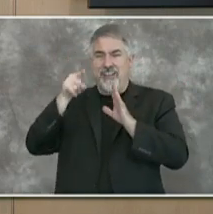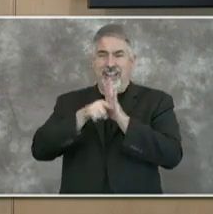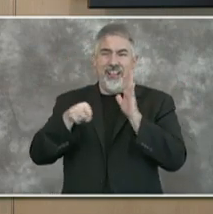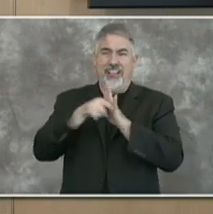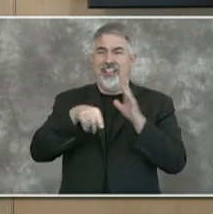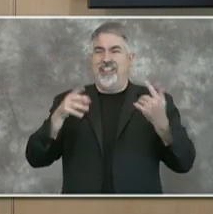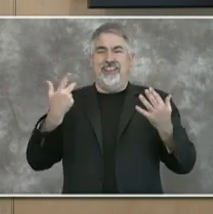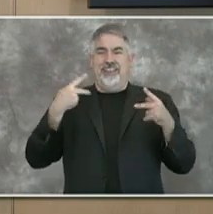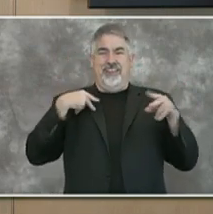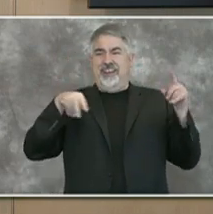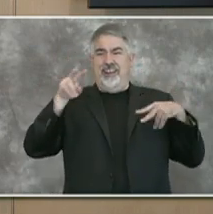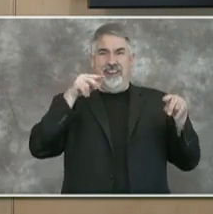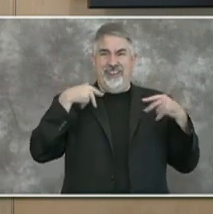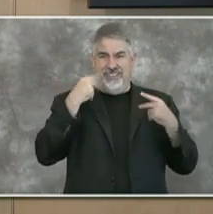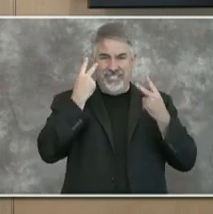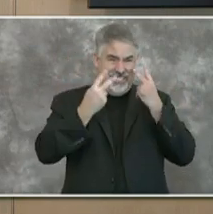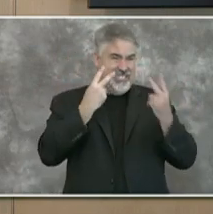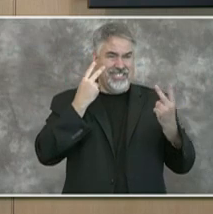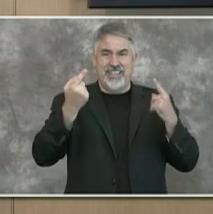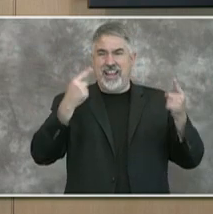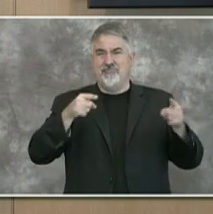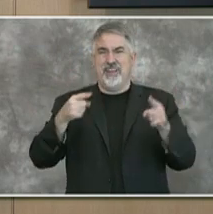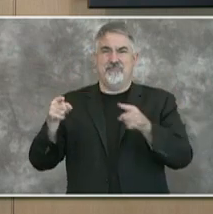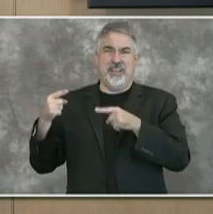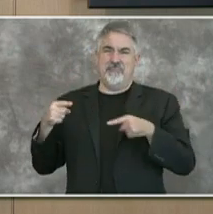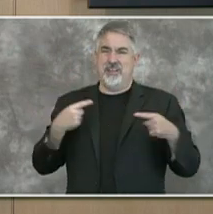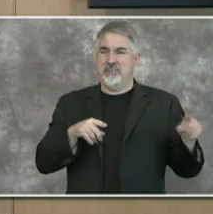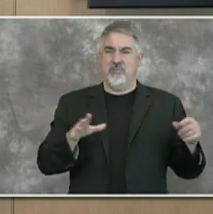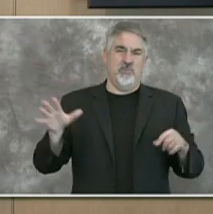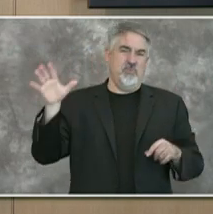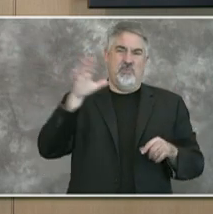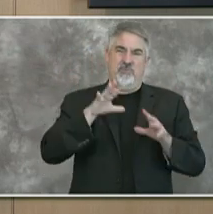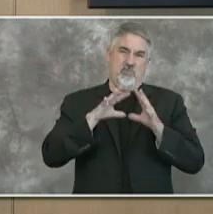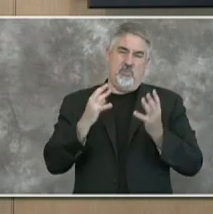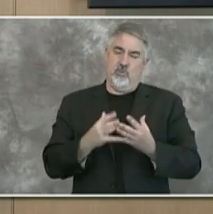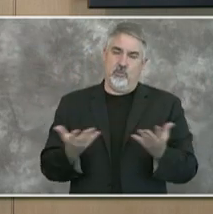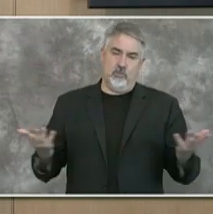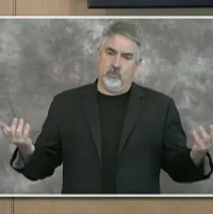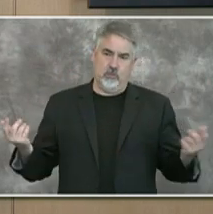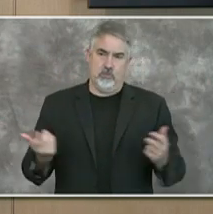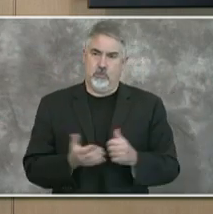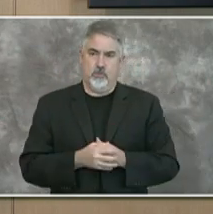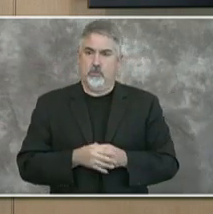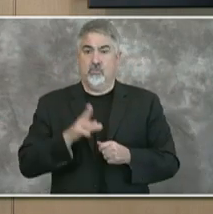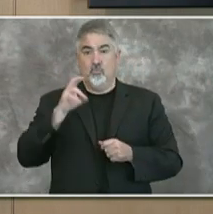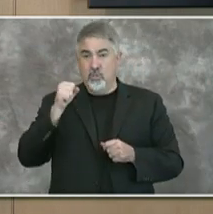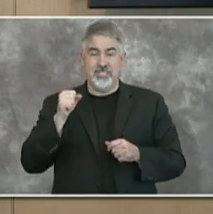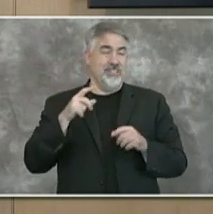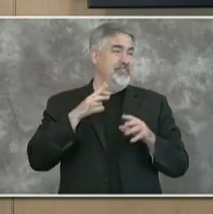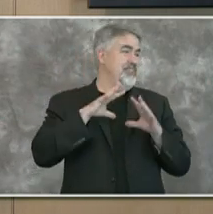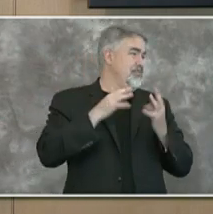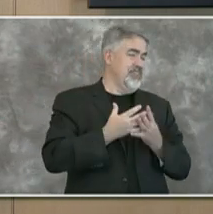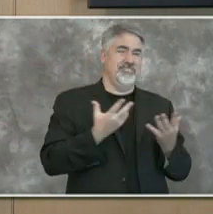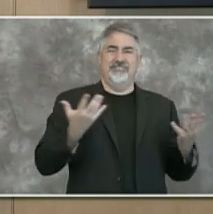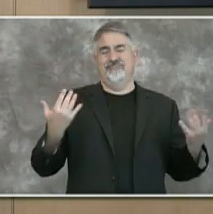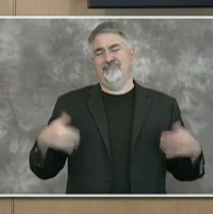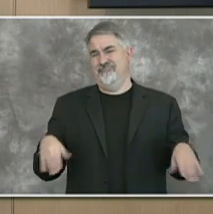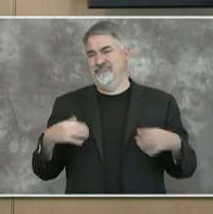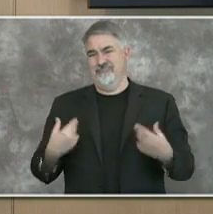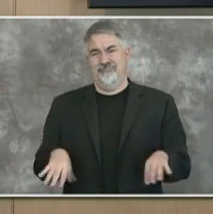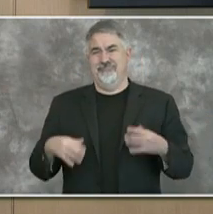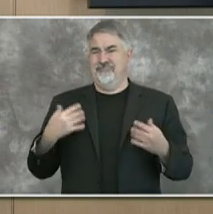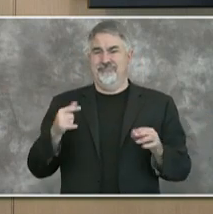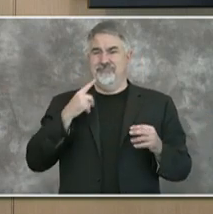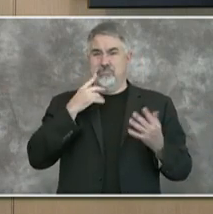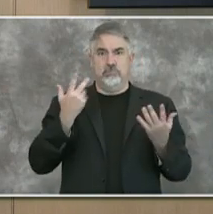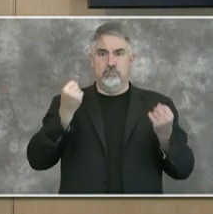us watching what's happening locally, across the country, and globally, being disconnected from everyone and